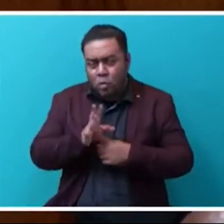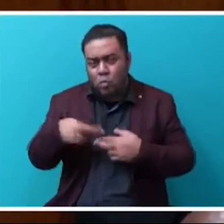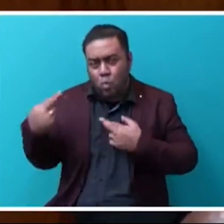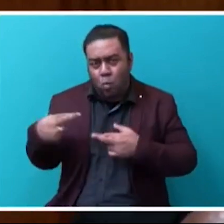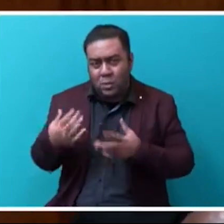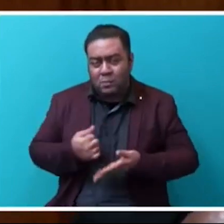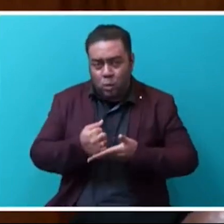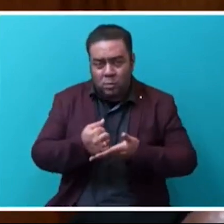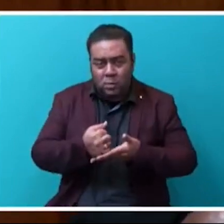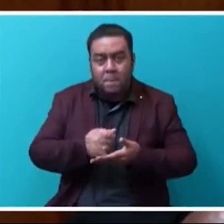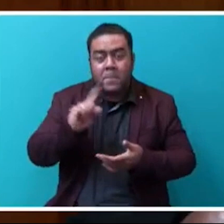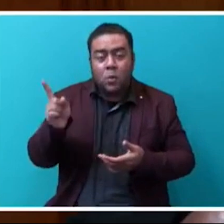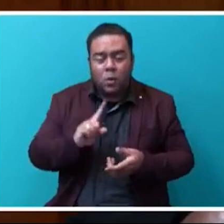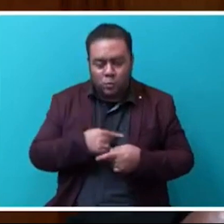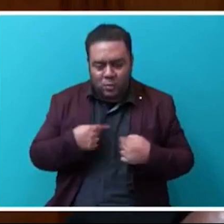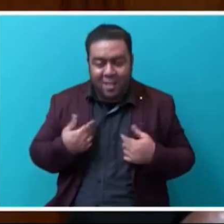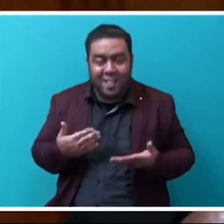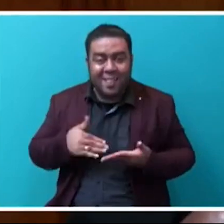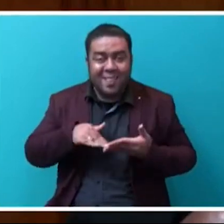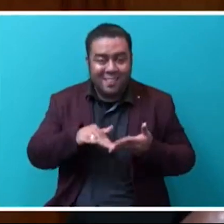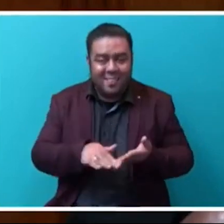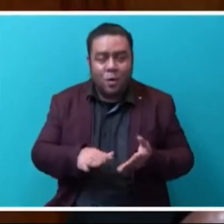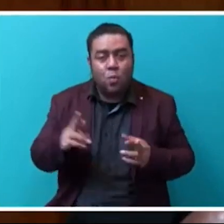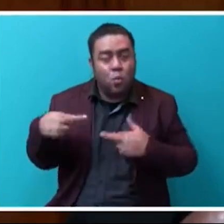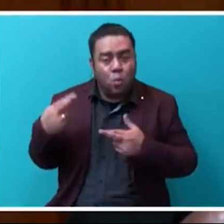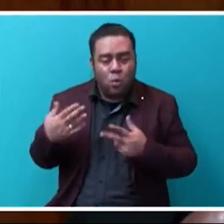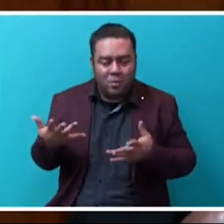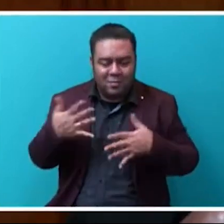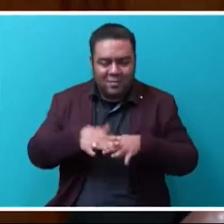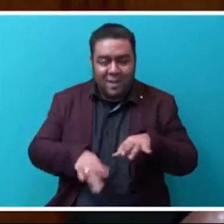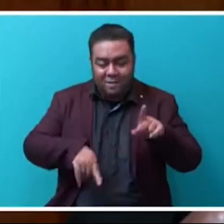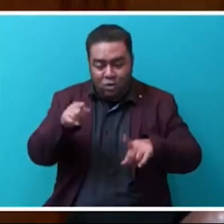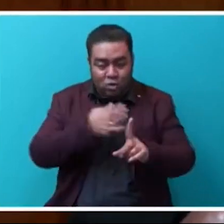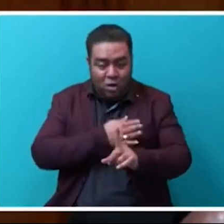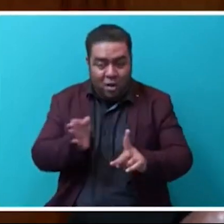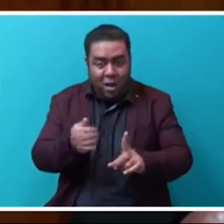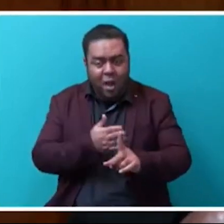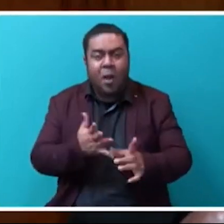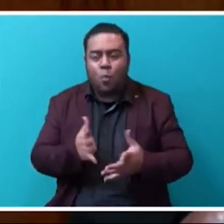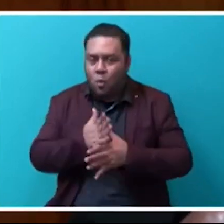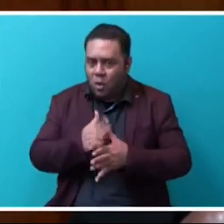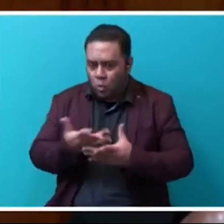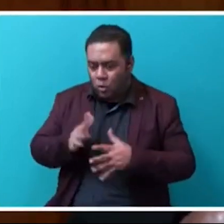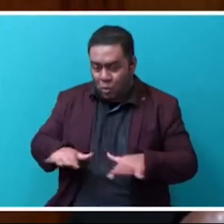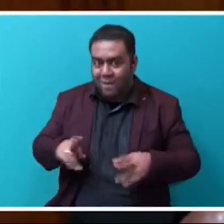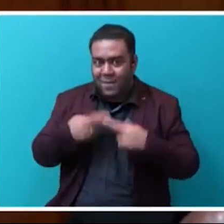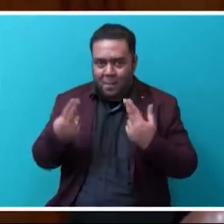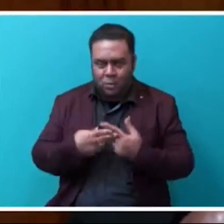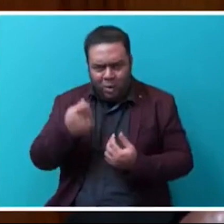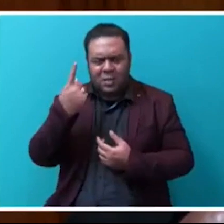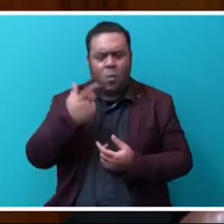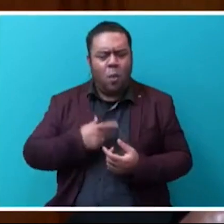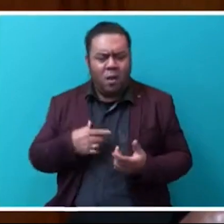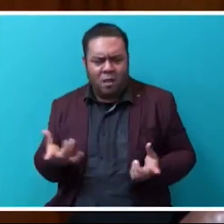colleagues, but we will play a leading role in diversion and working with children and their families to understand why those children have